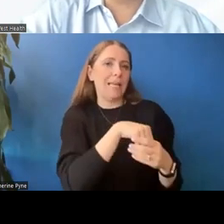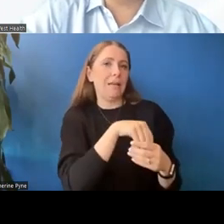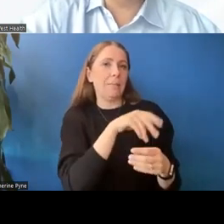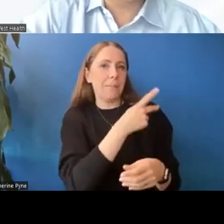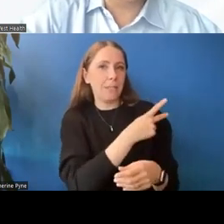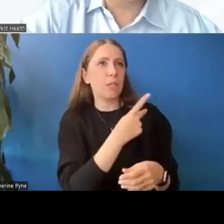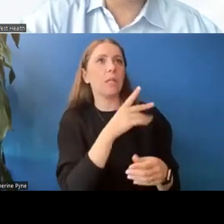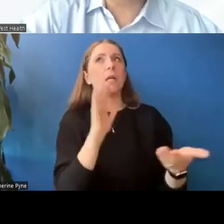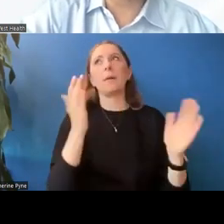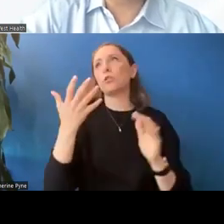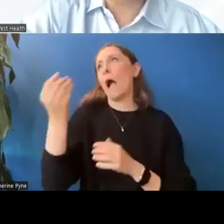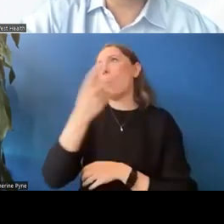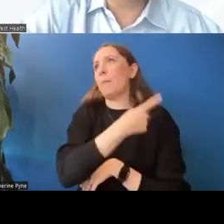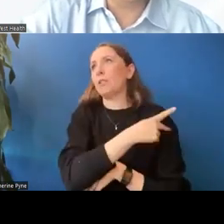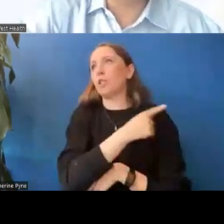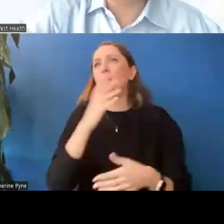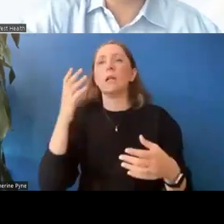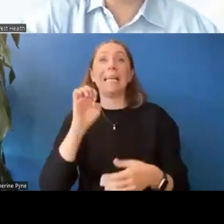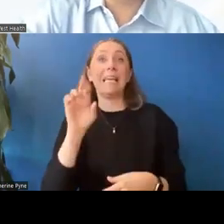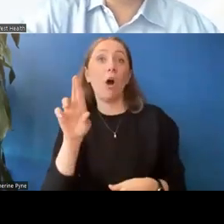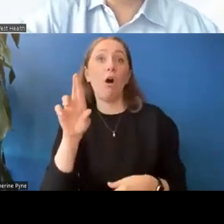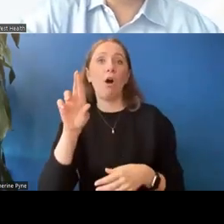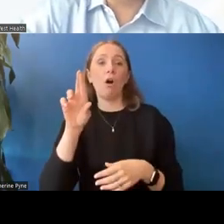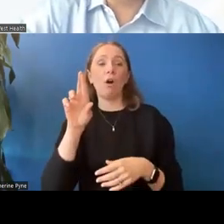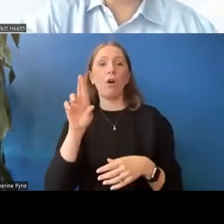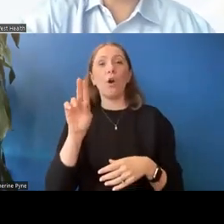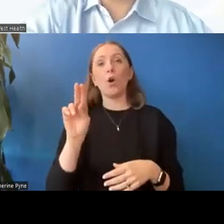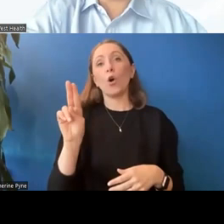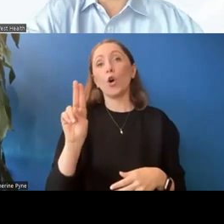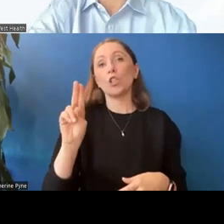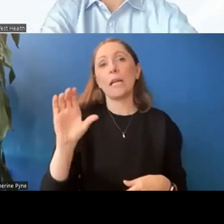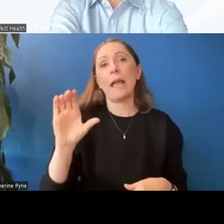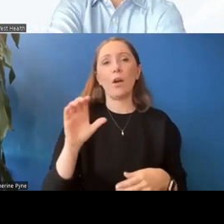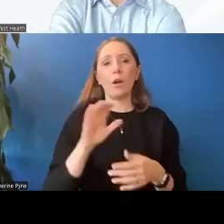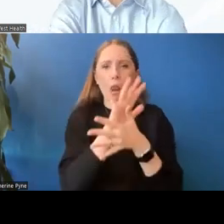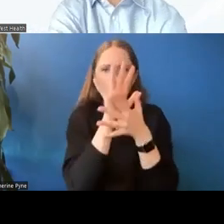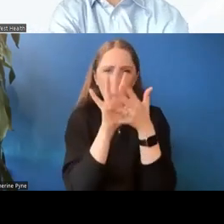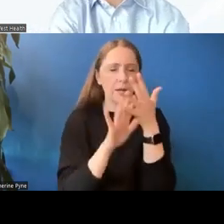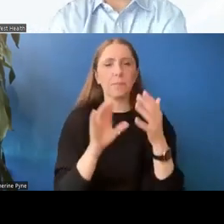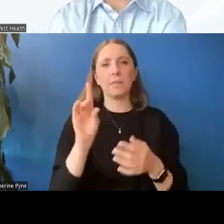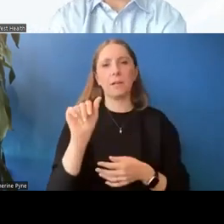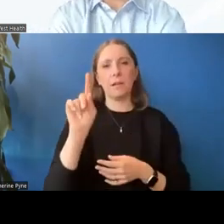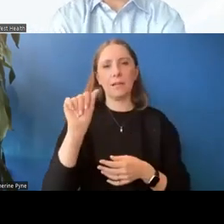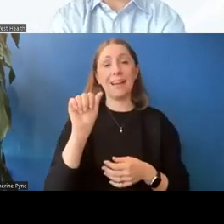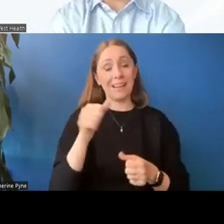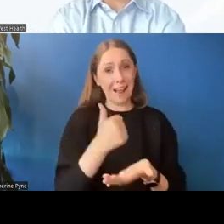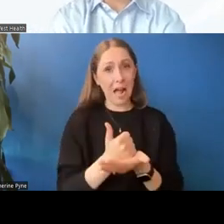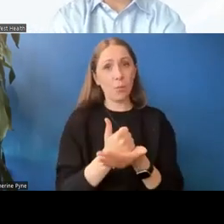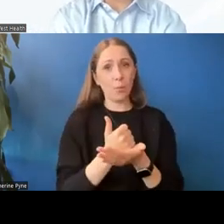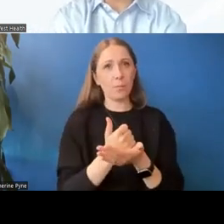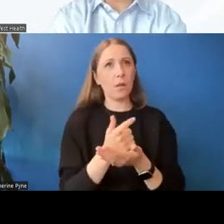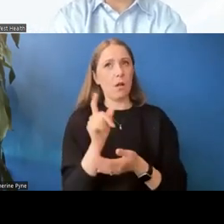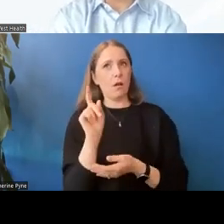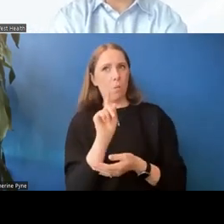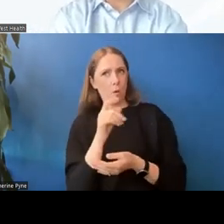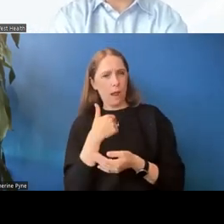versus the outpatient setting or emergency room setting. And then I think this data can really help us understand where there are